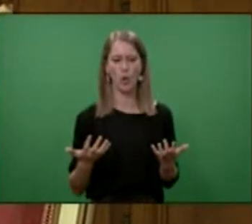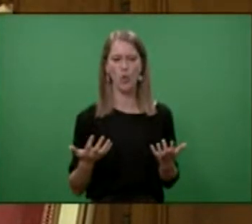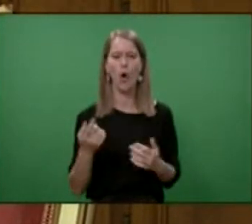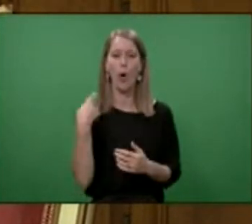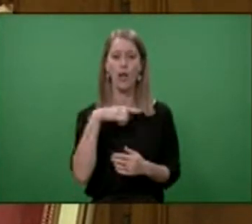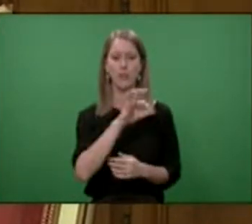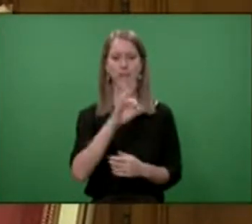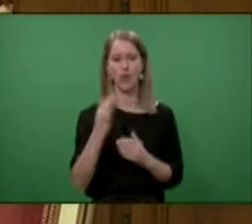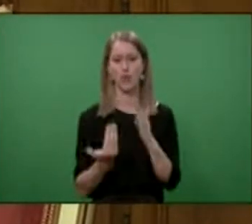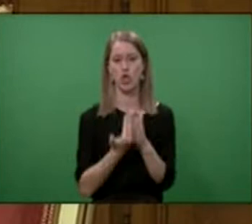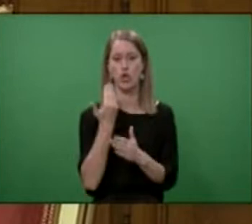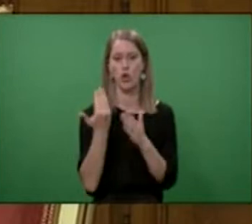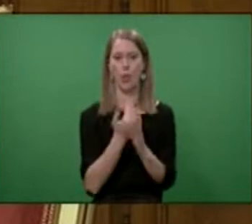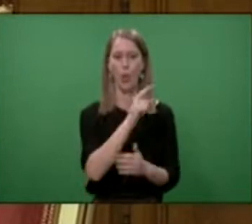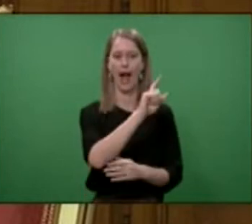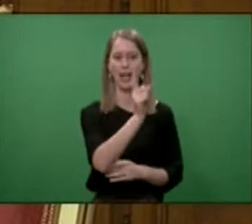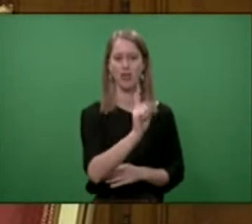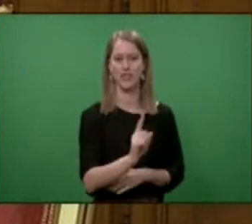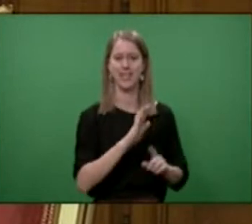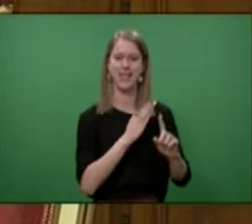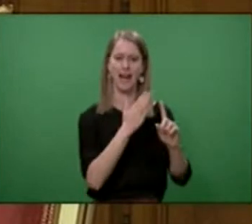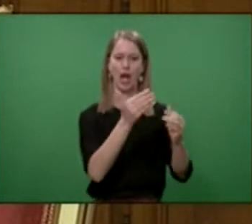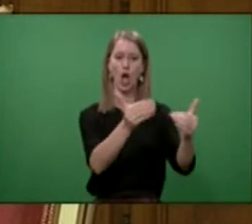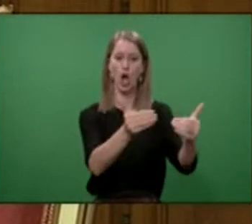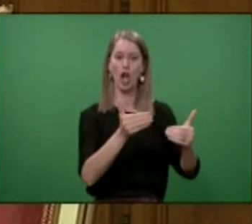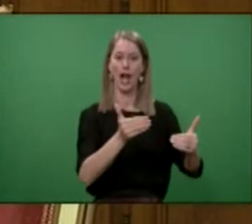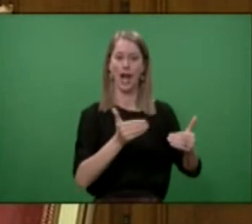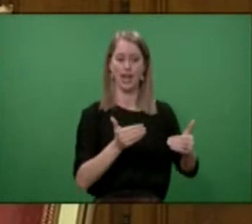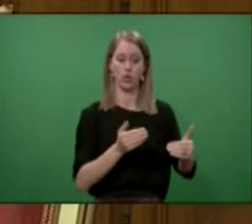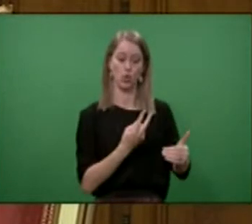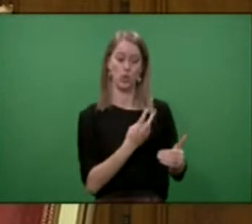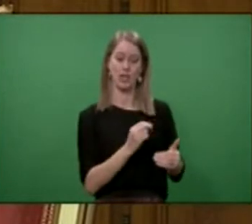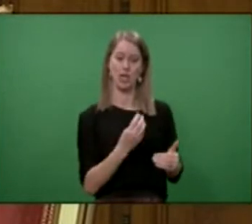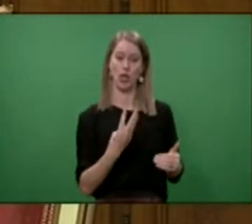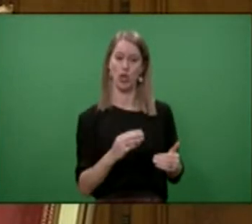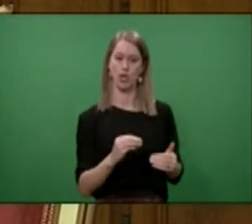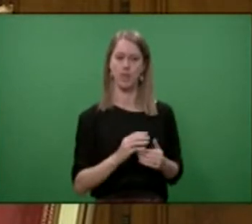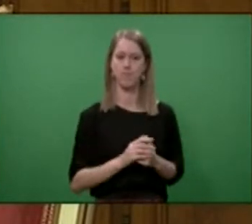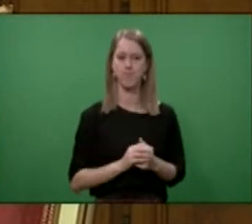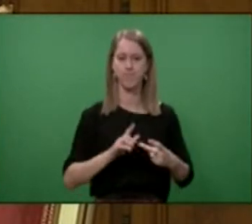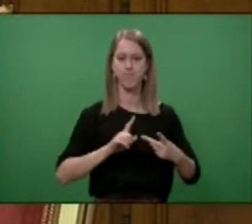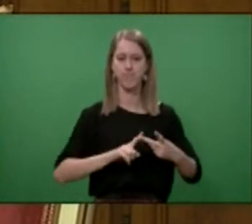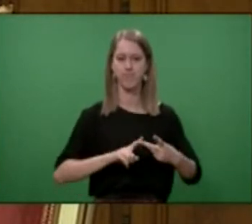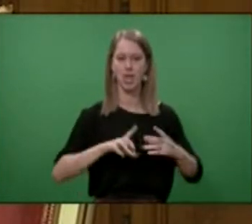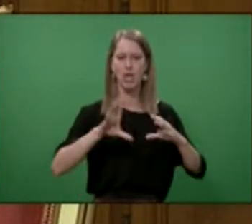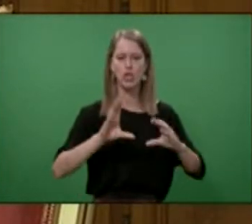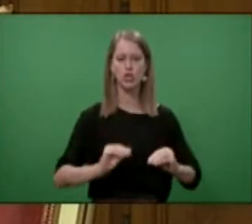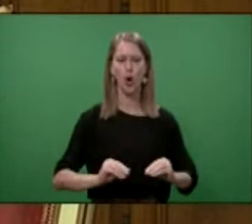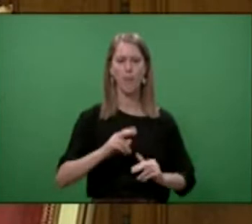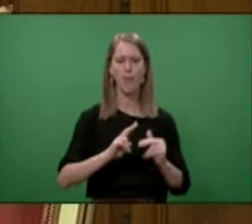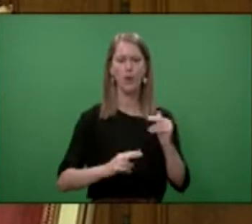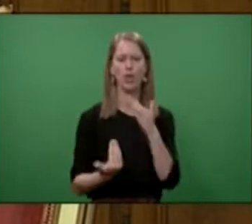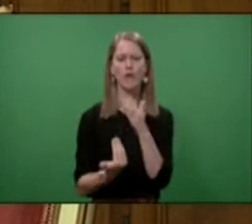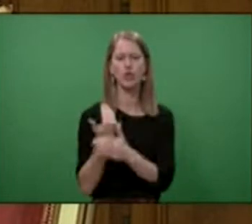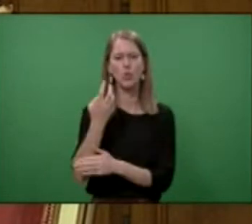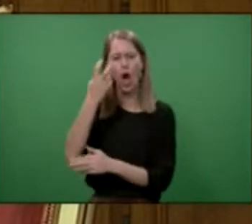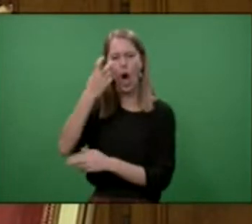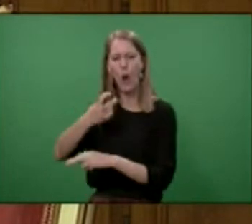renewable electricity target to 2030, prohibit the building of new thermal baseload